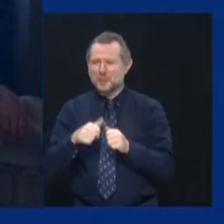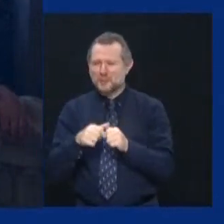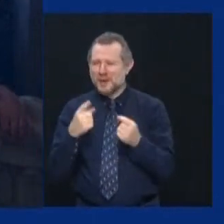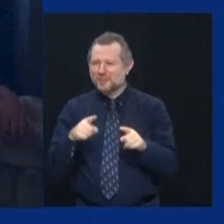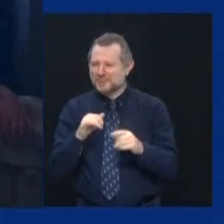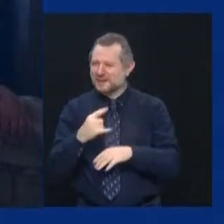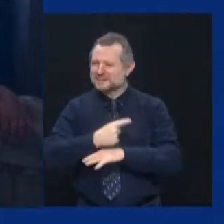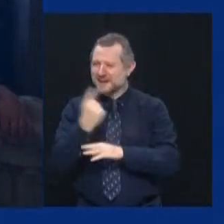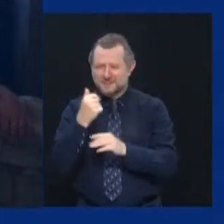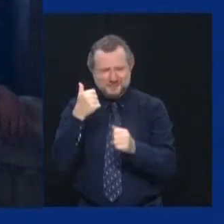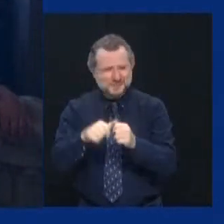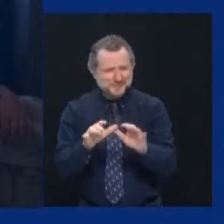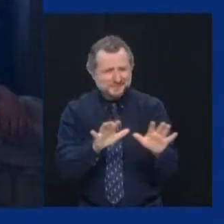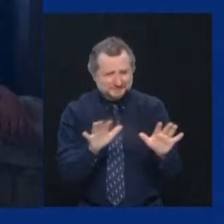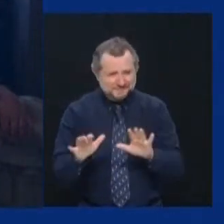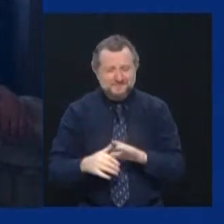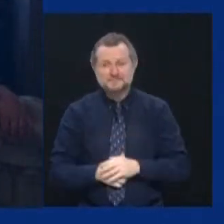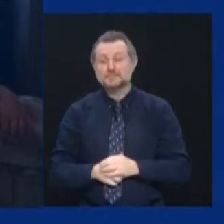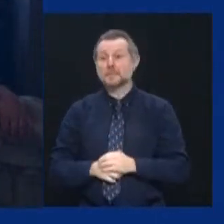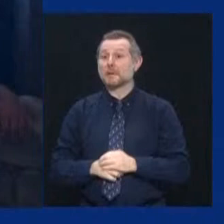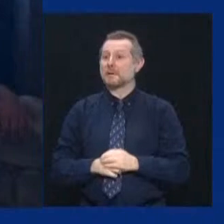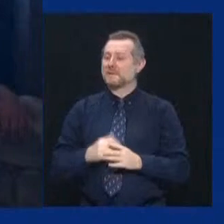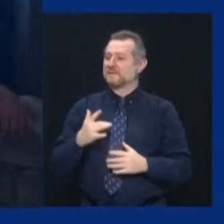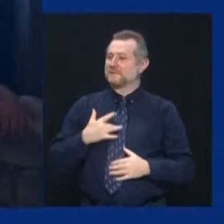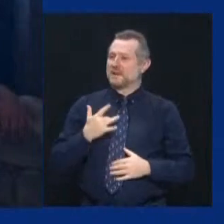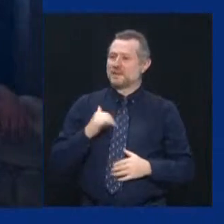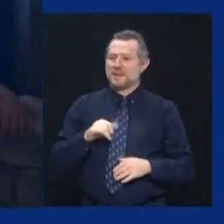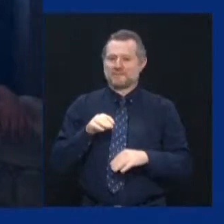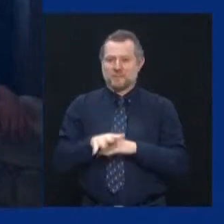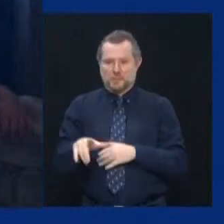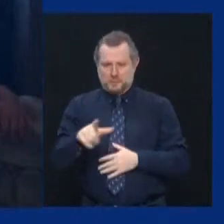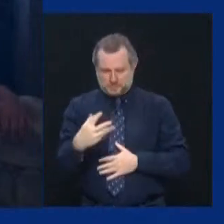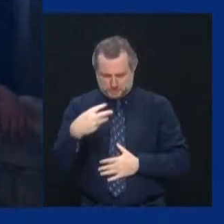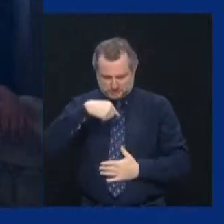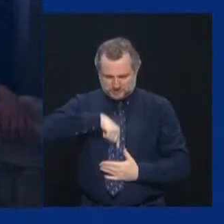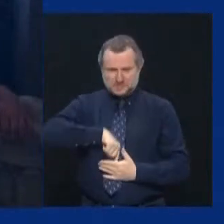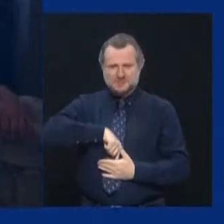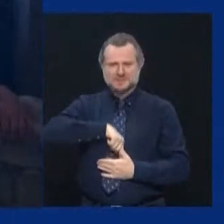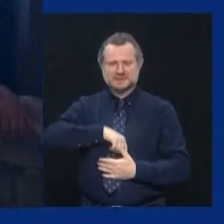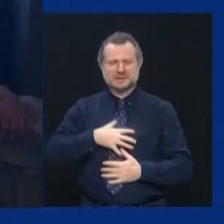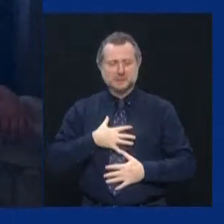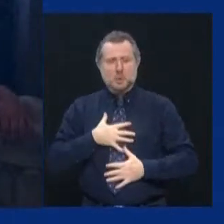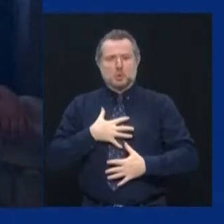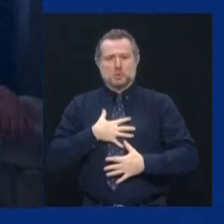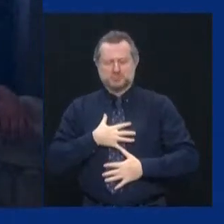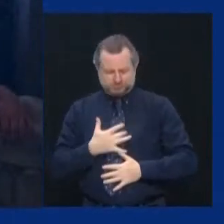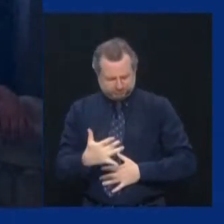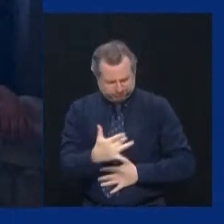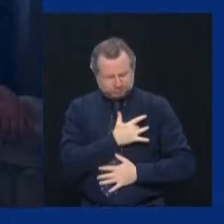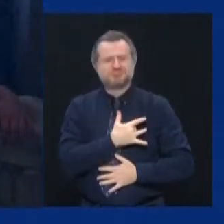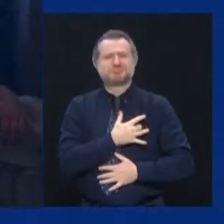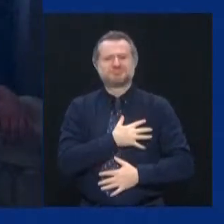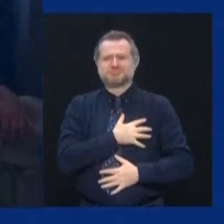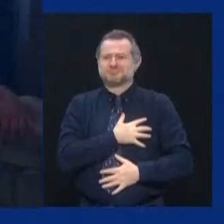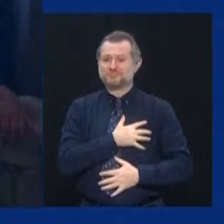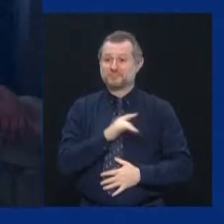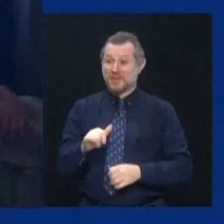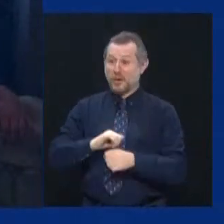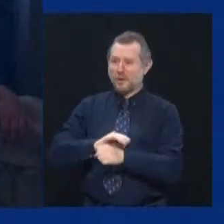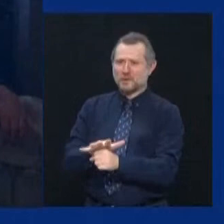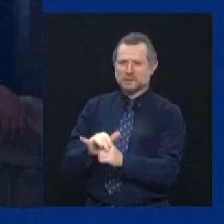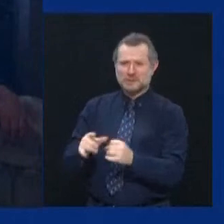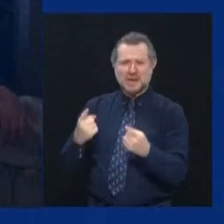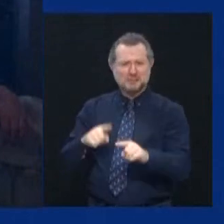soul and what you believe and who you are fundamentally. COVID was a